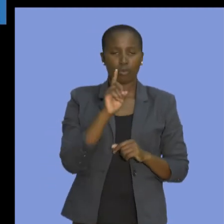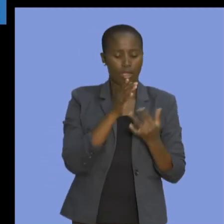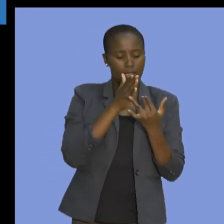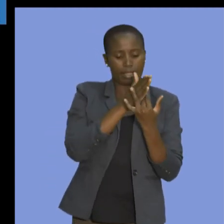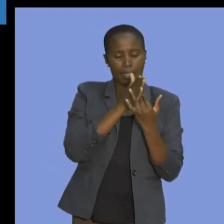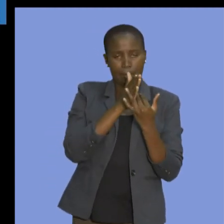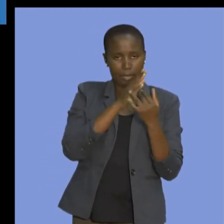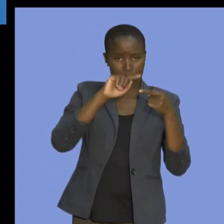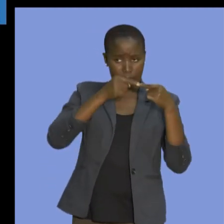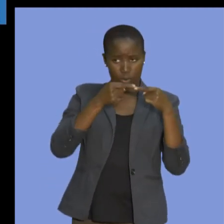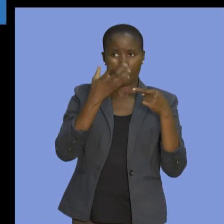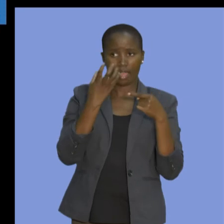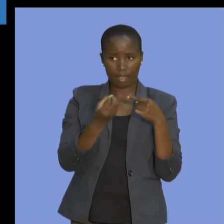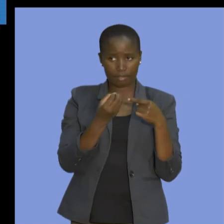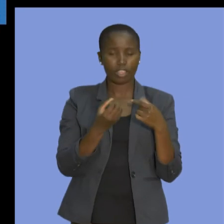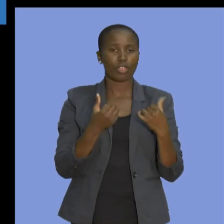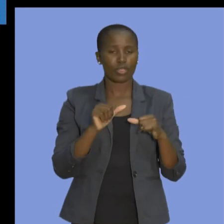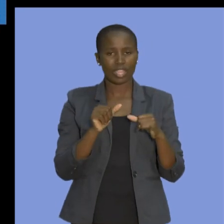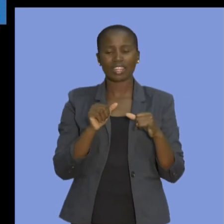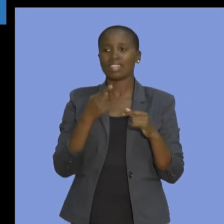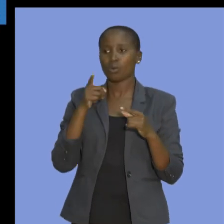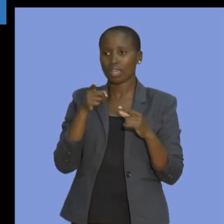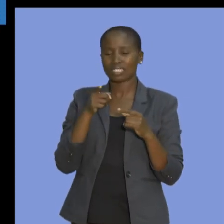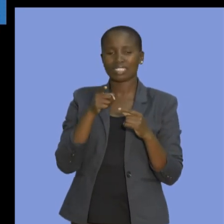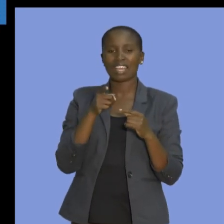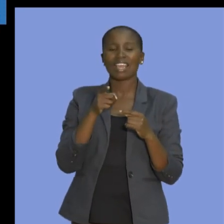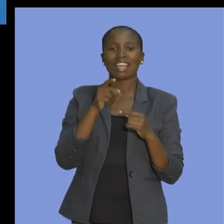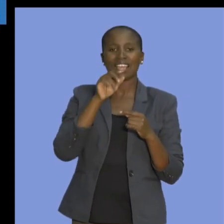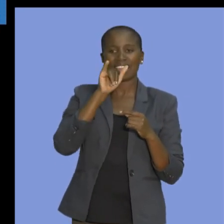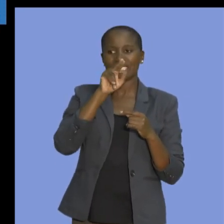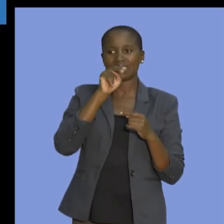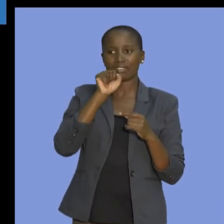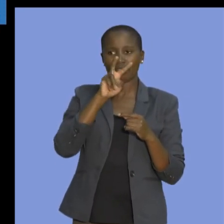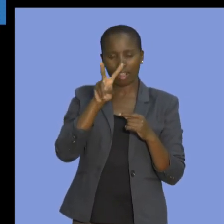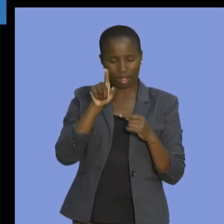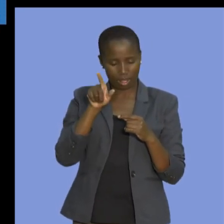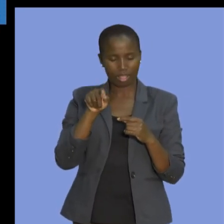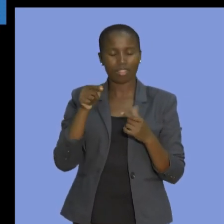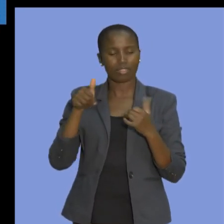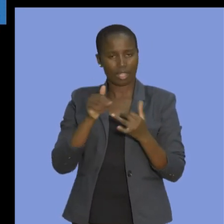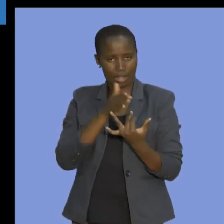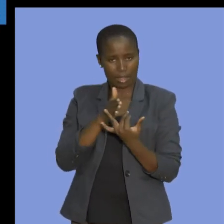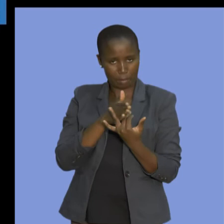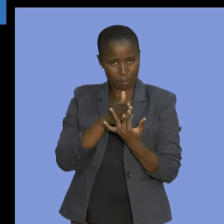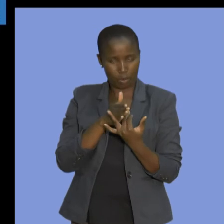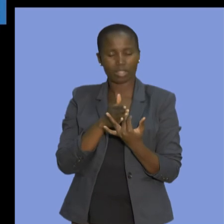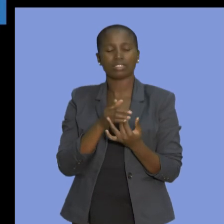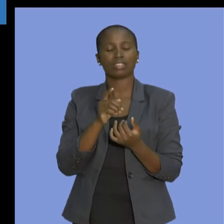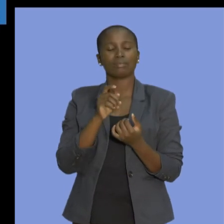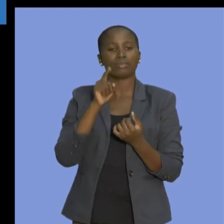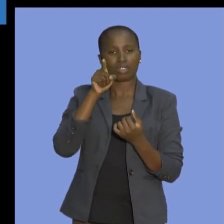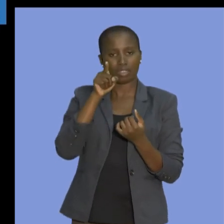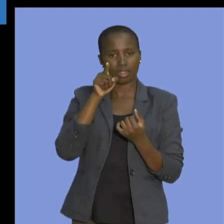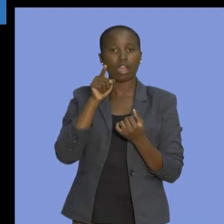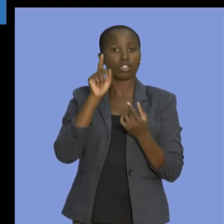for that, interval, midpoint, interval, midpoint, interval, then midpoint, interval,